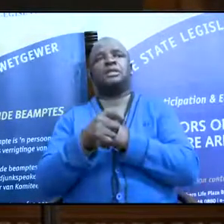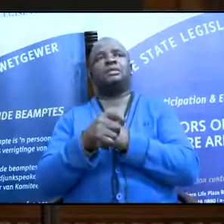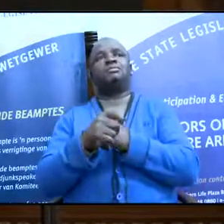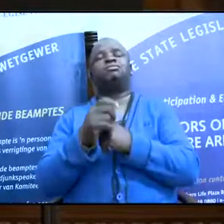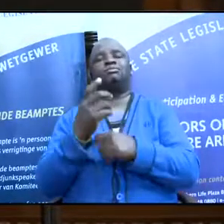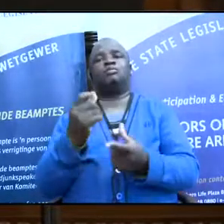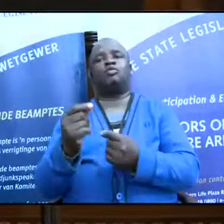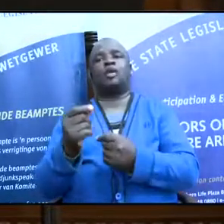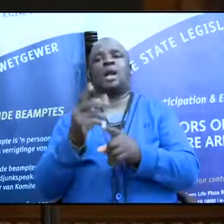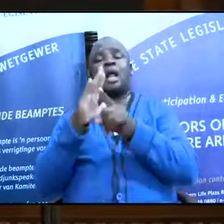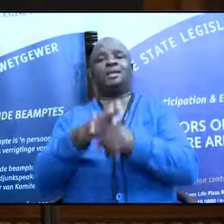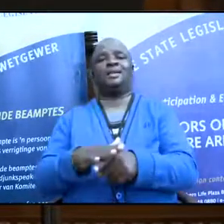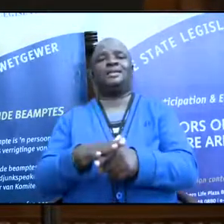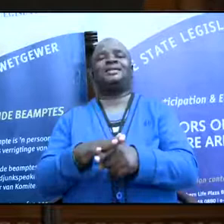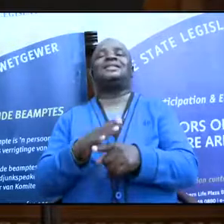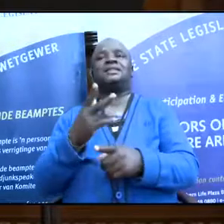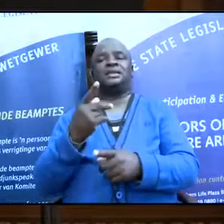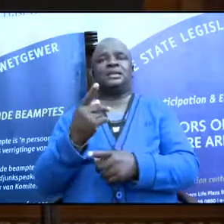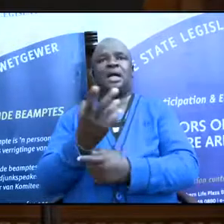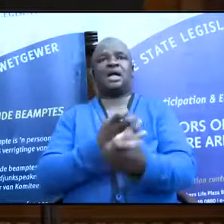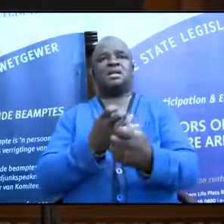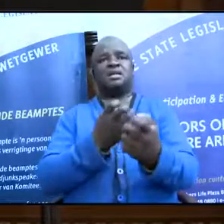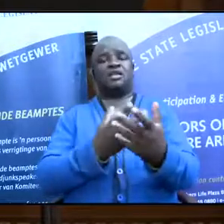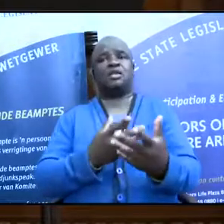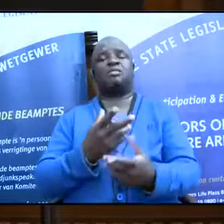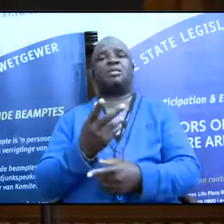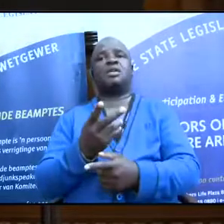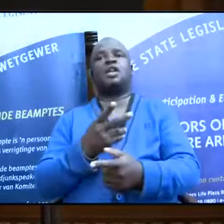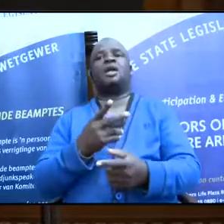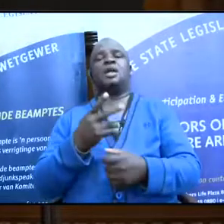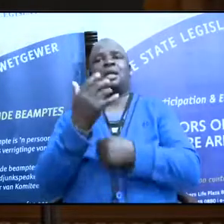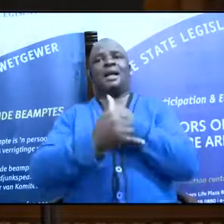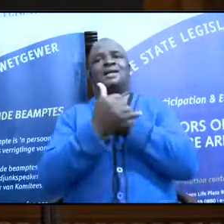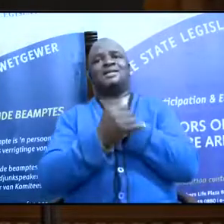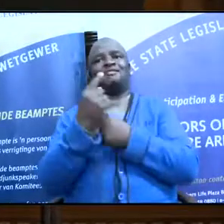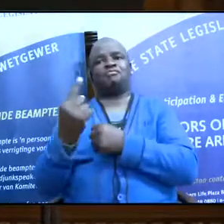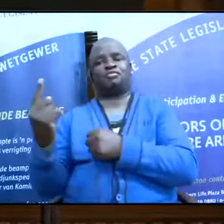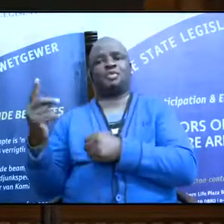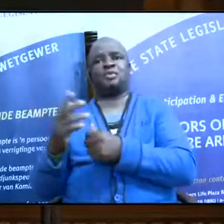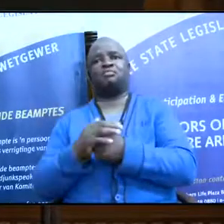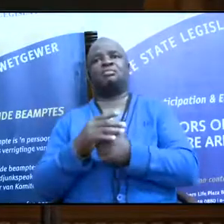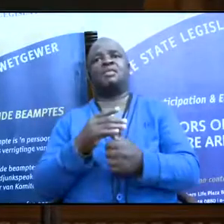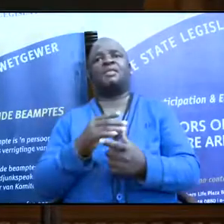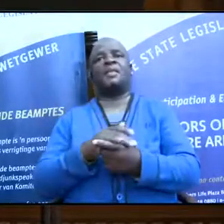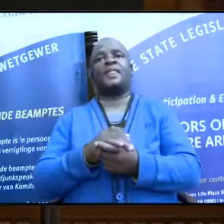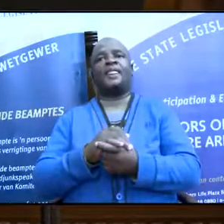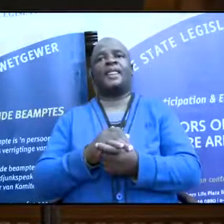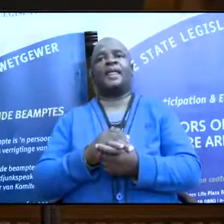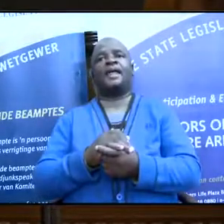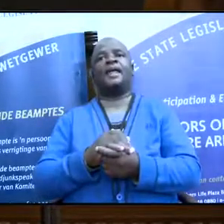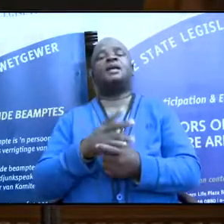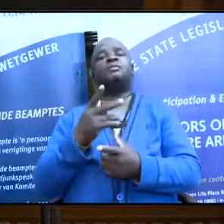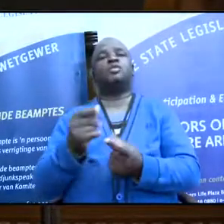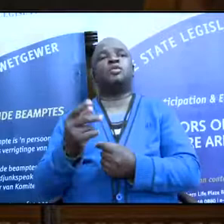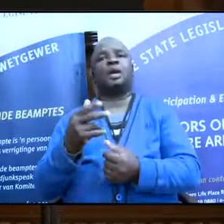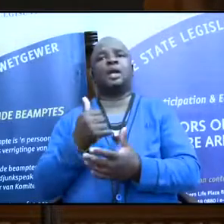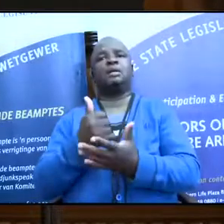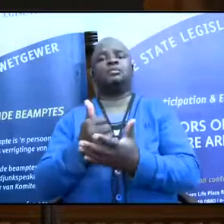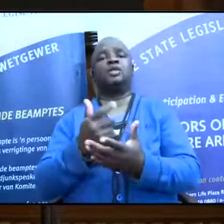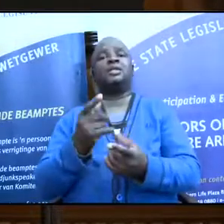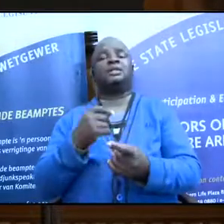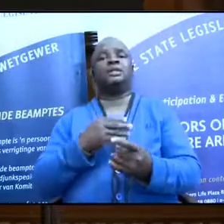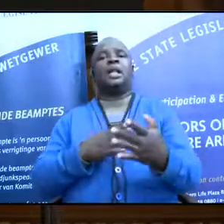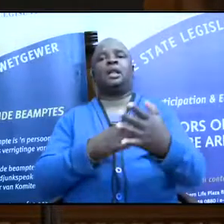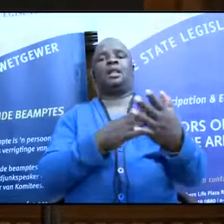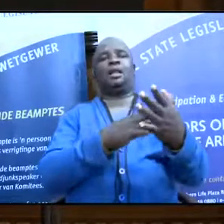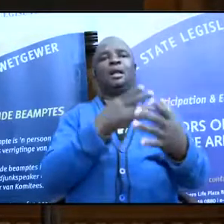individual countries economies and increases uncertainties in the abilities of the countries to defend the